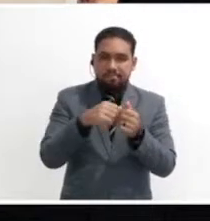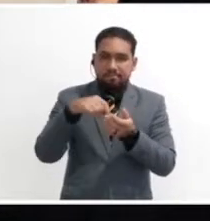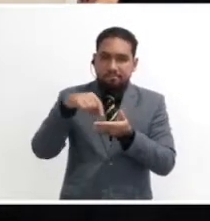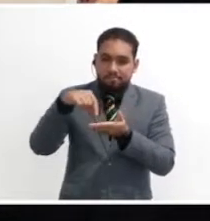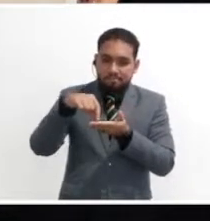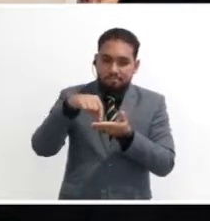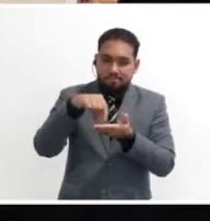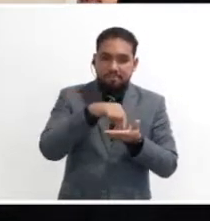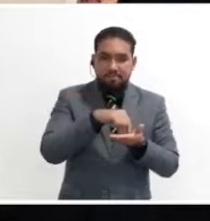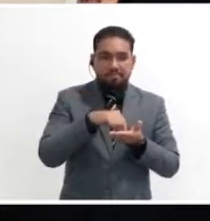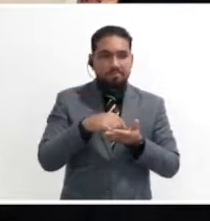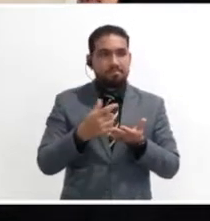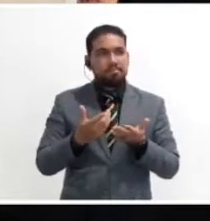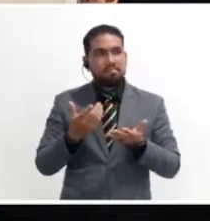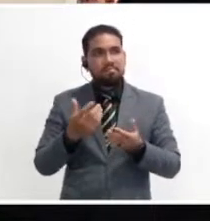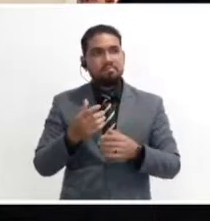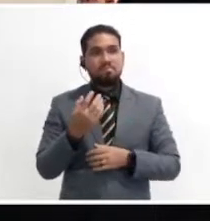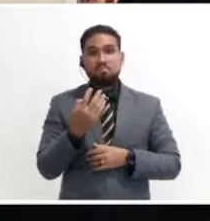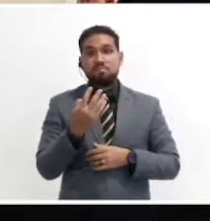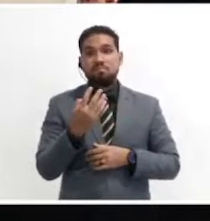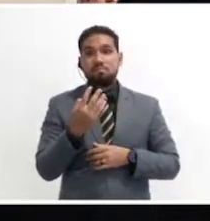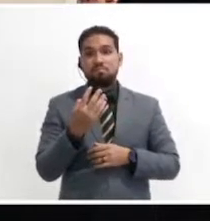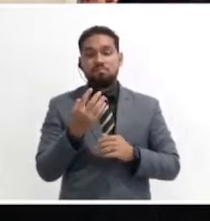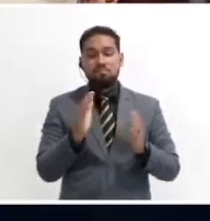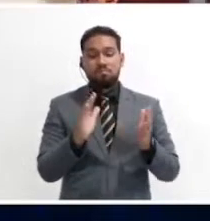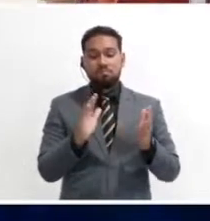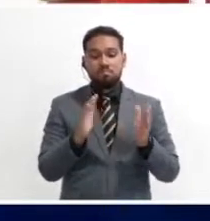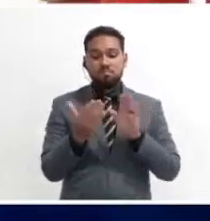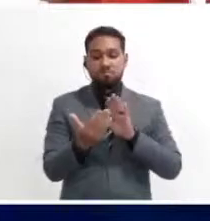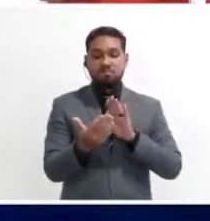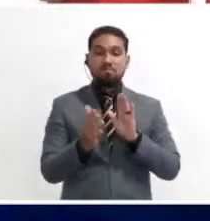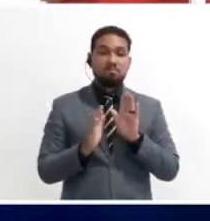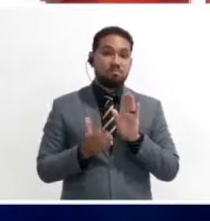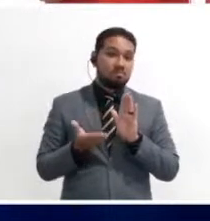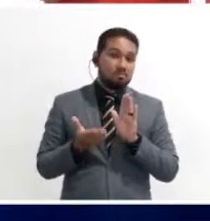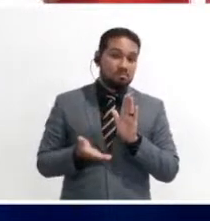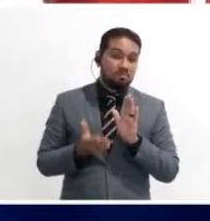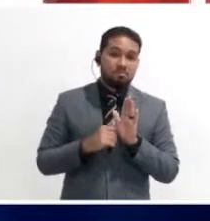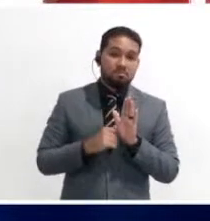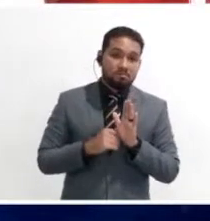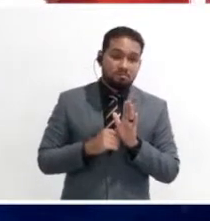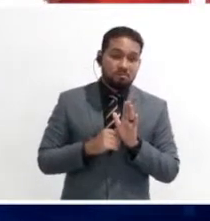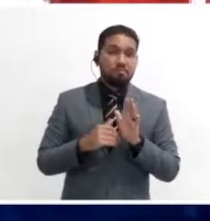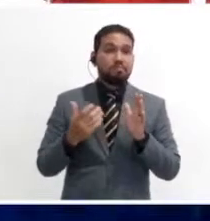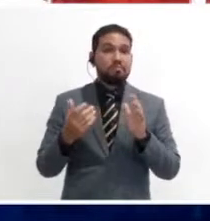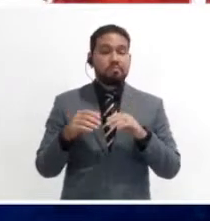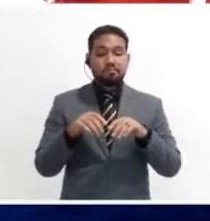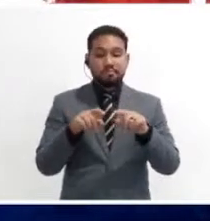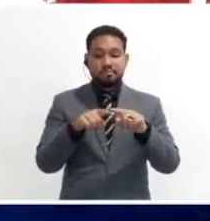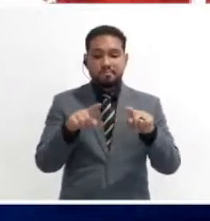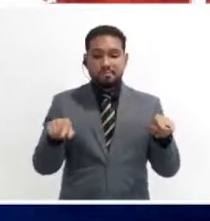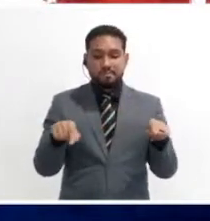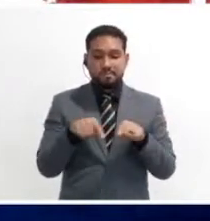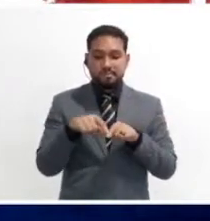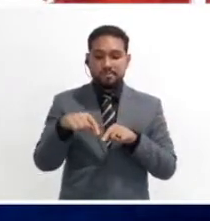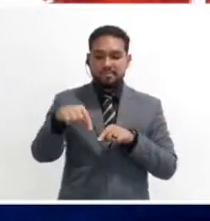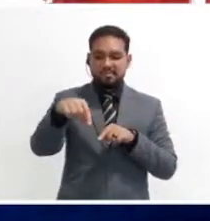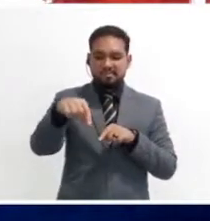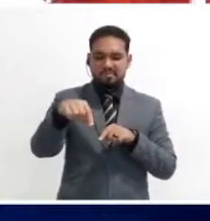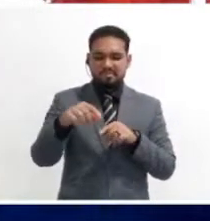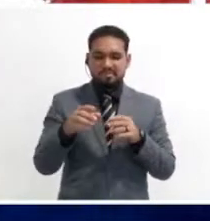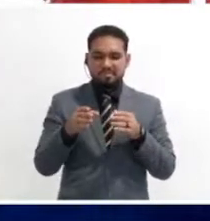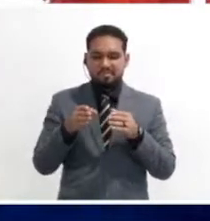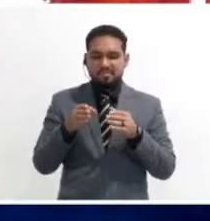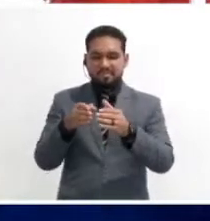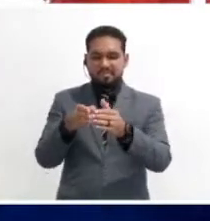sides, from 2 sides. The numbers of leads can go from 2 to the